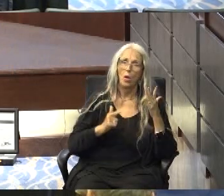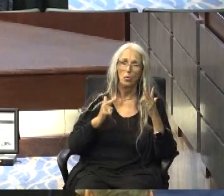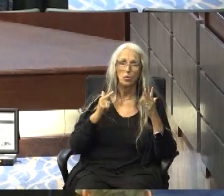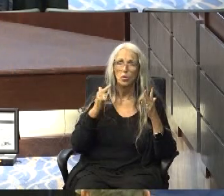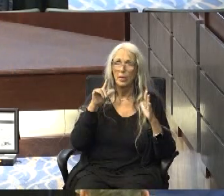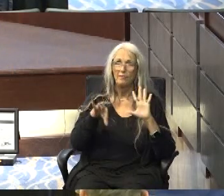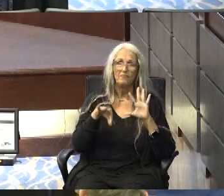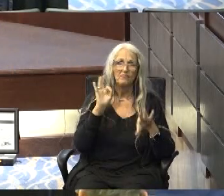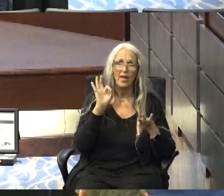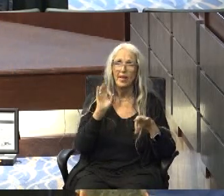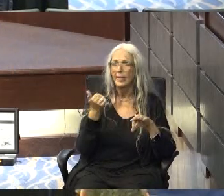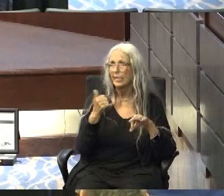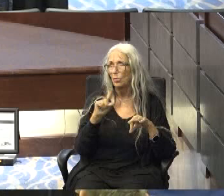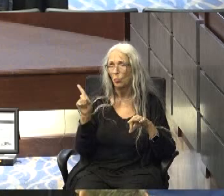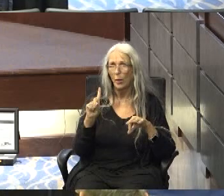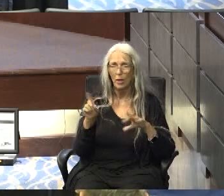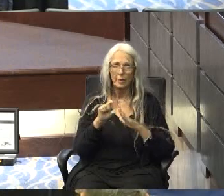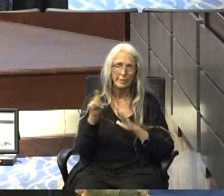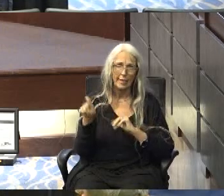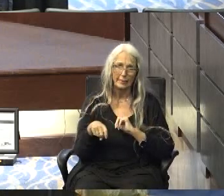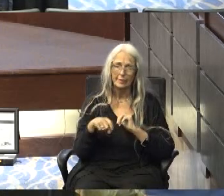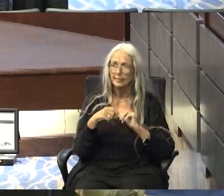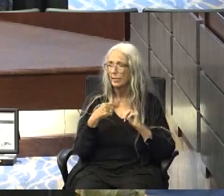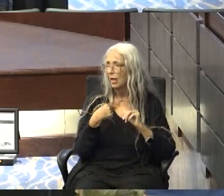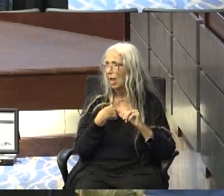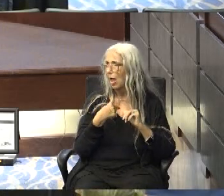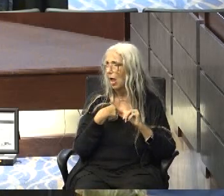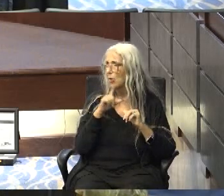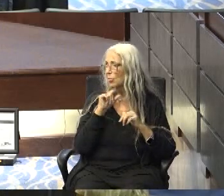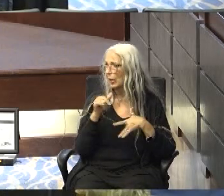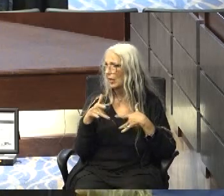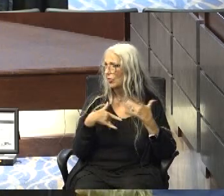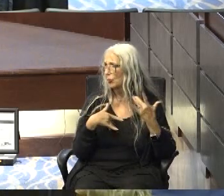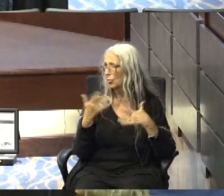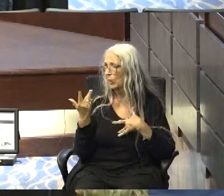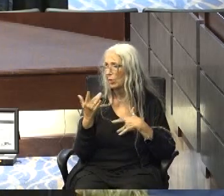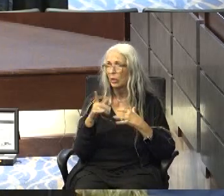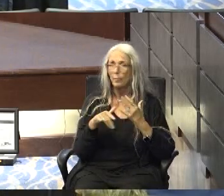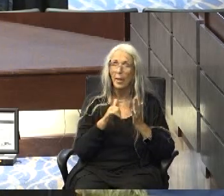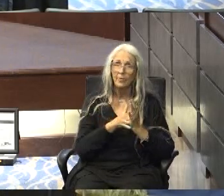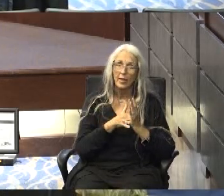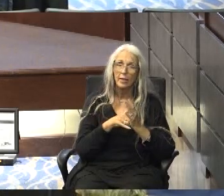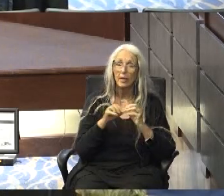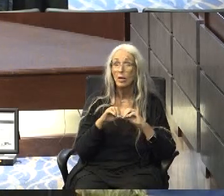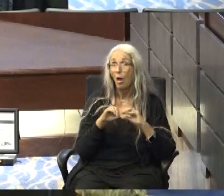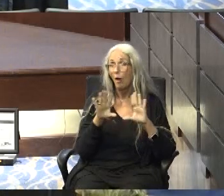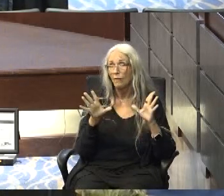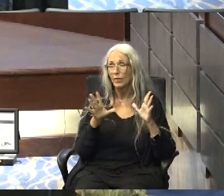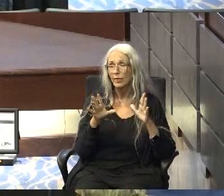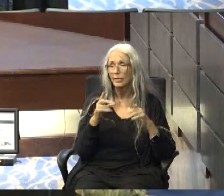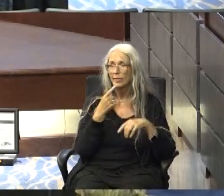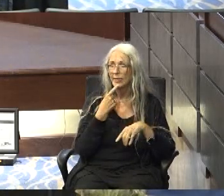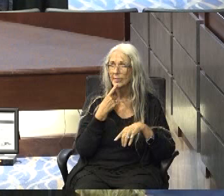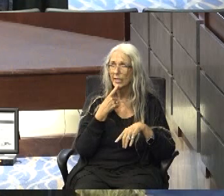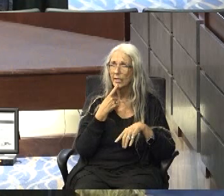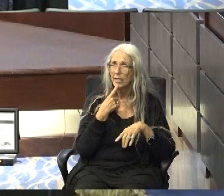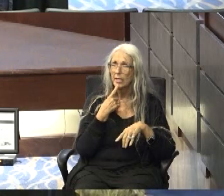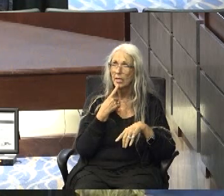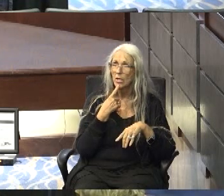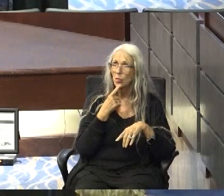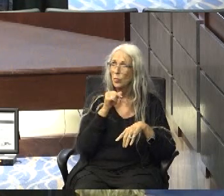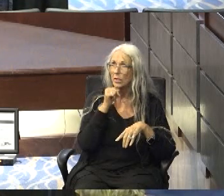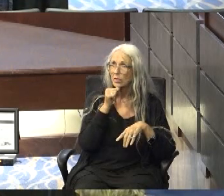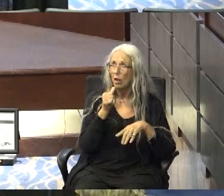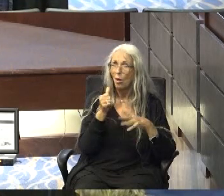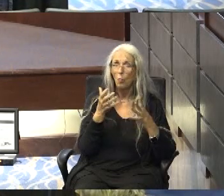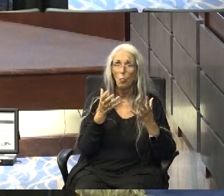you could find anywhere else in the state of Texas, and I am thrilled about that. Obviously, as has been stated, we don't